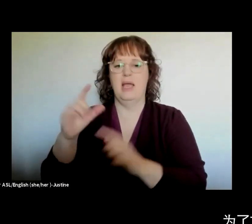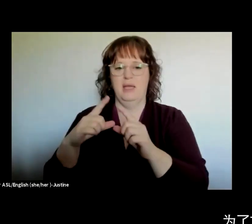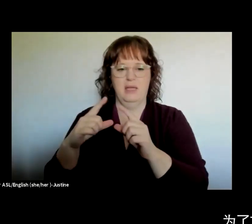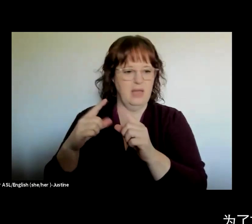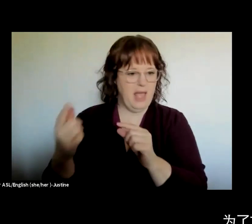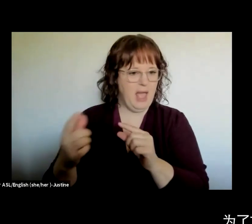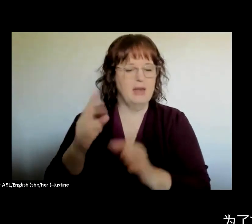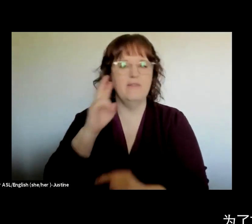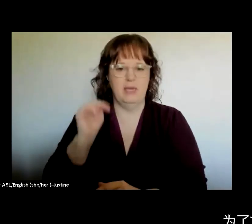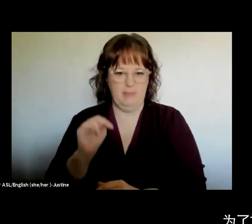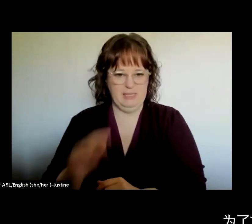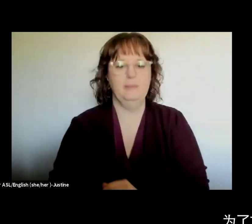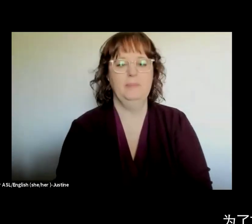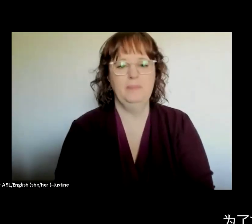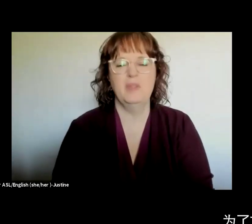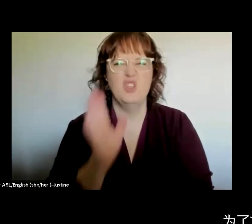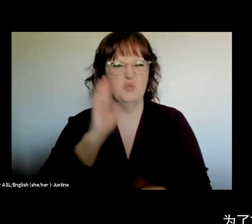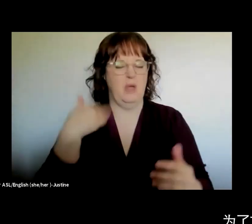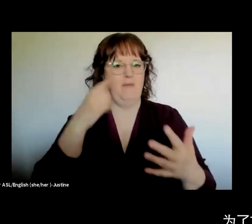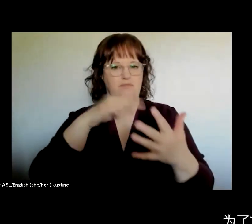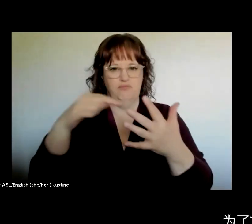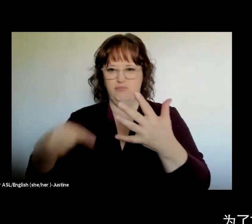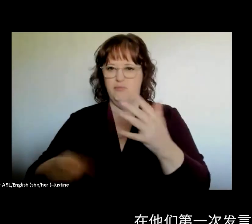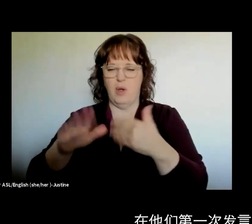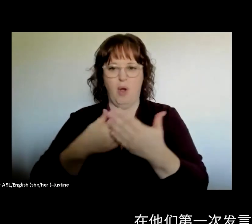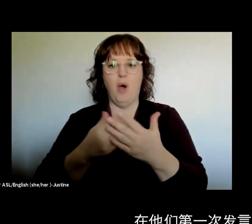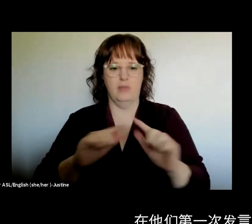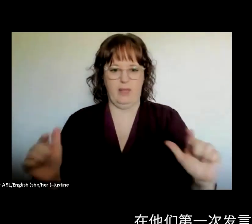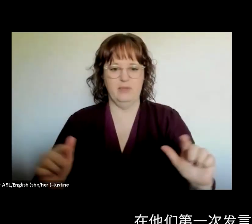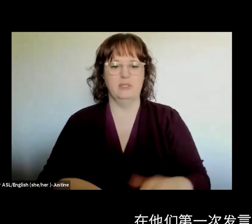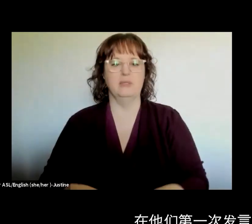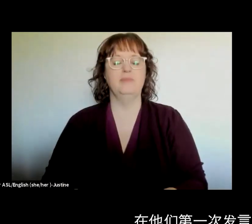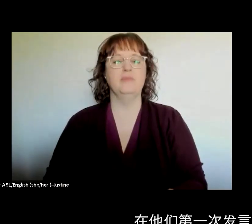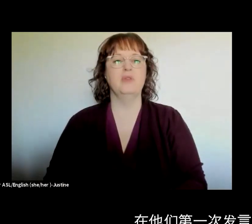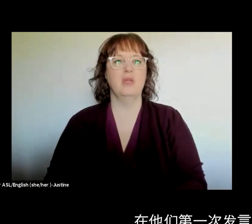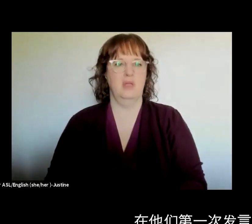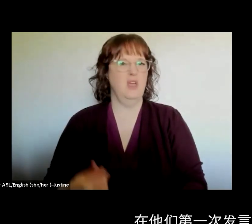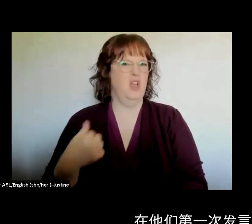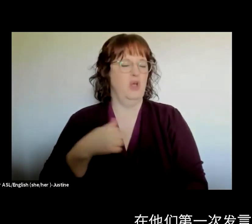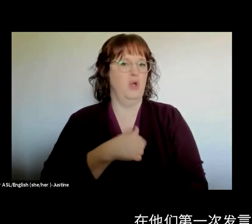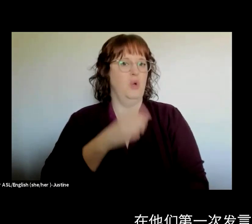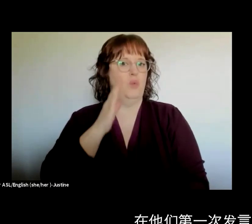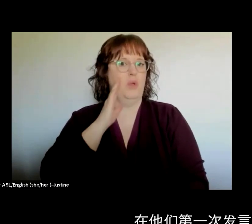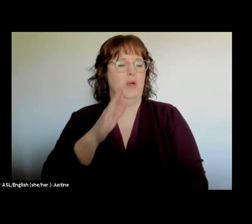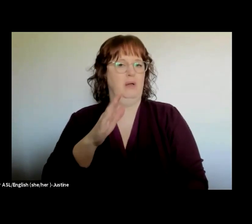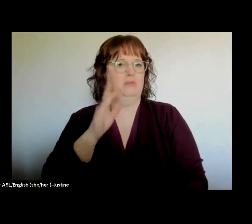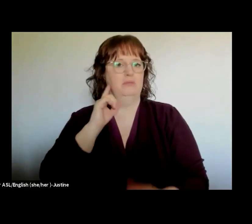For accessibility, each of our speakers will also visually describe themselves the first time they speak, as I did at the top of the